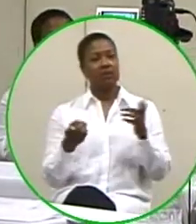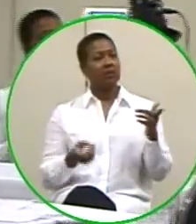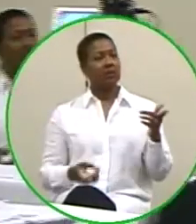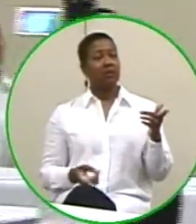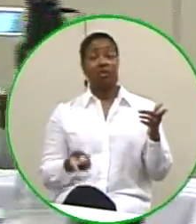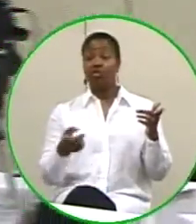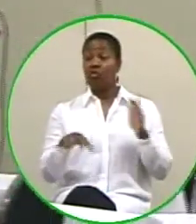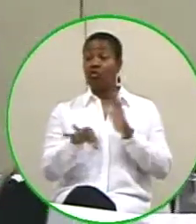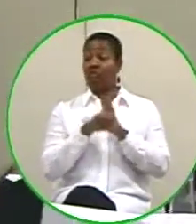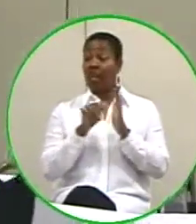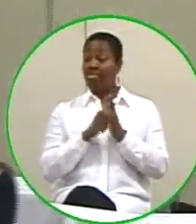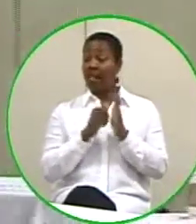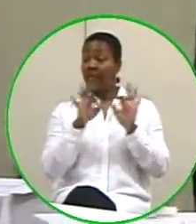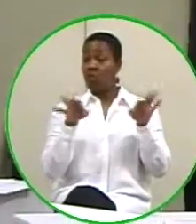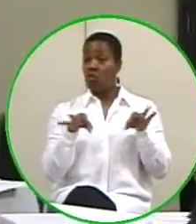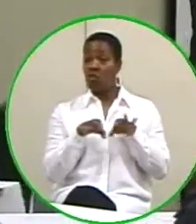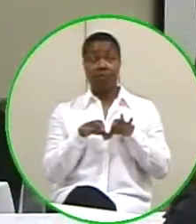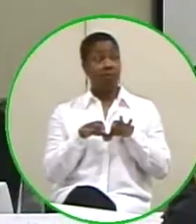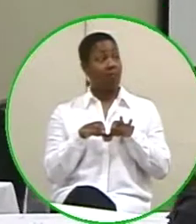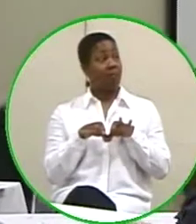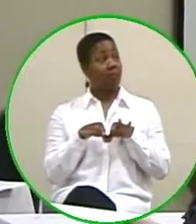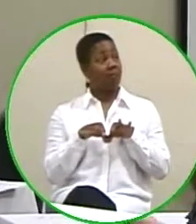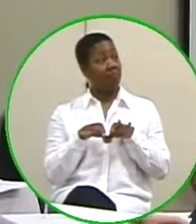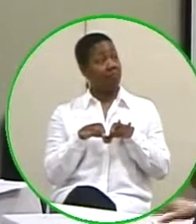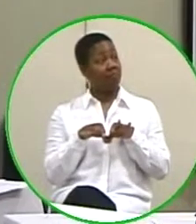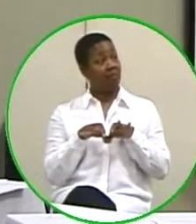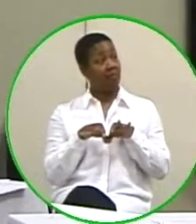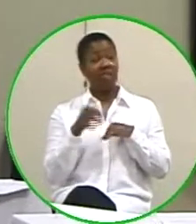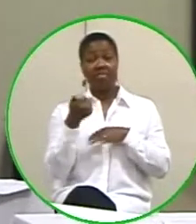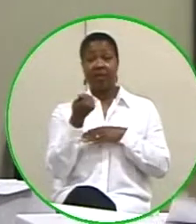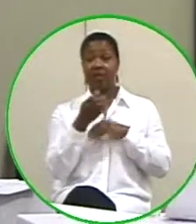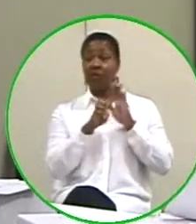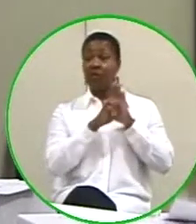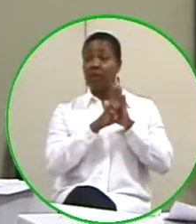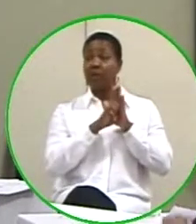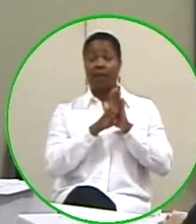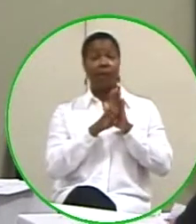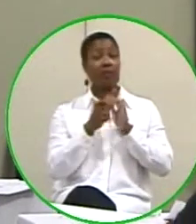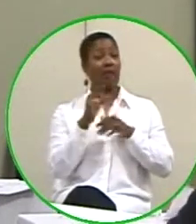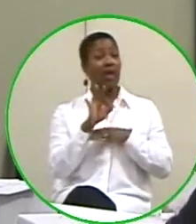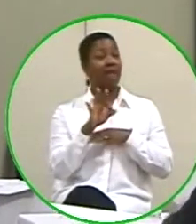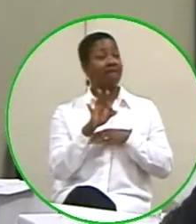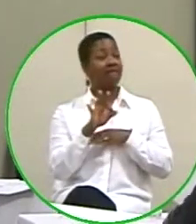do you find in your packets there's a couple of examples of,